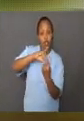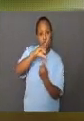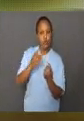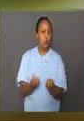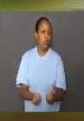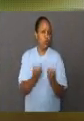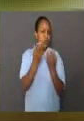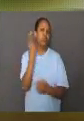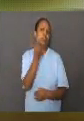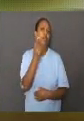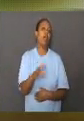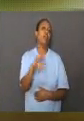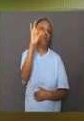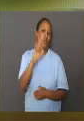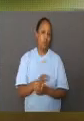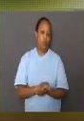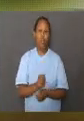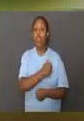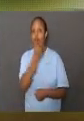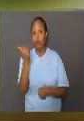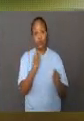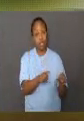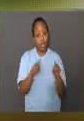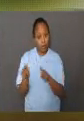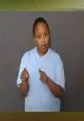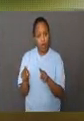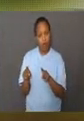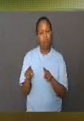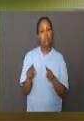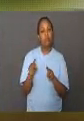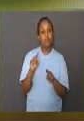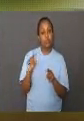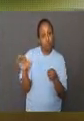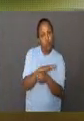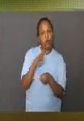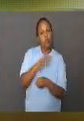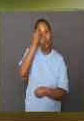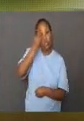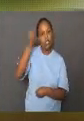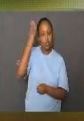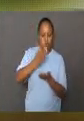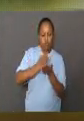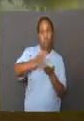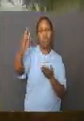many benefits, while others were almost entirely neglected.